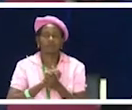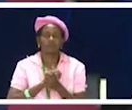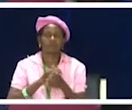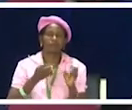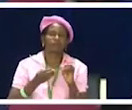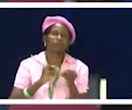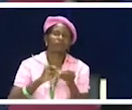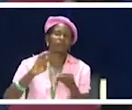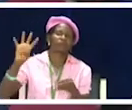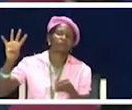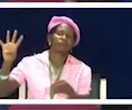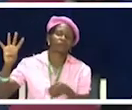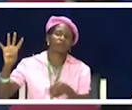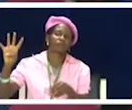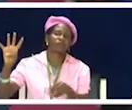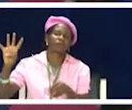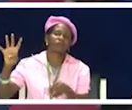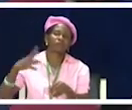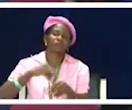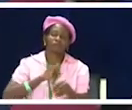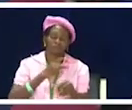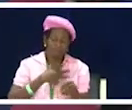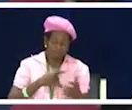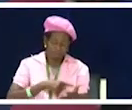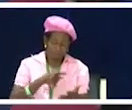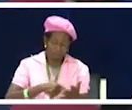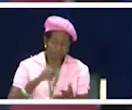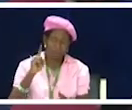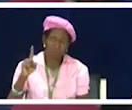Number four, and I like this one.